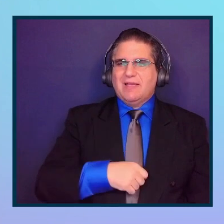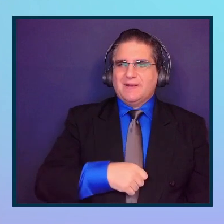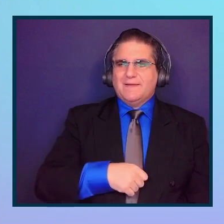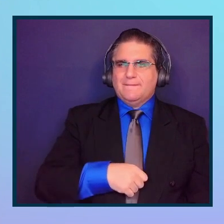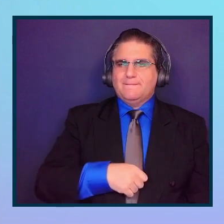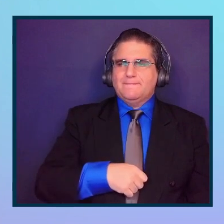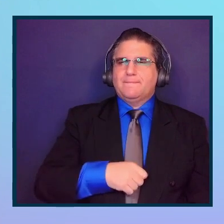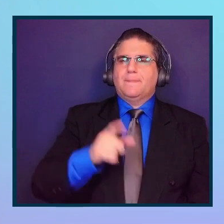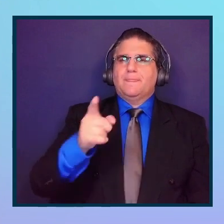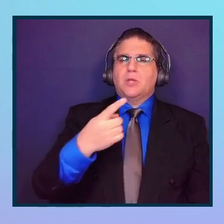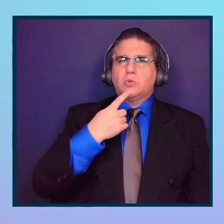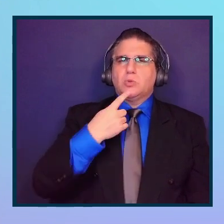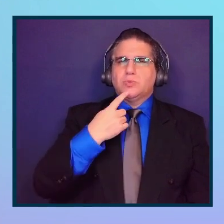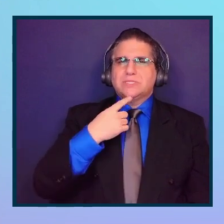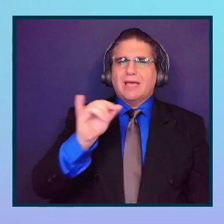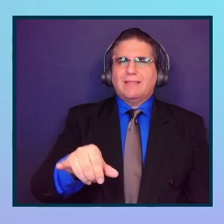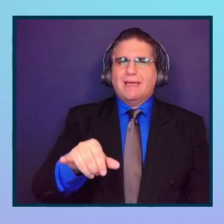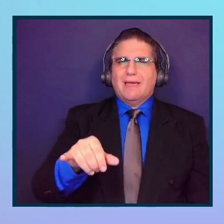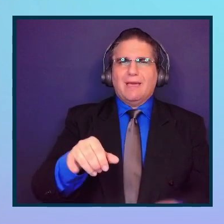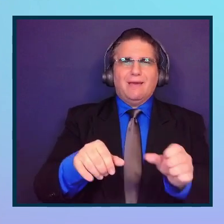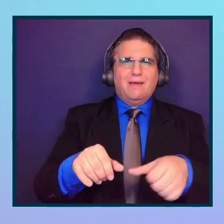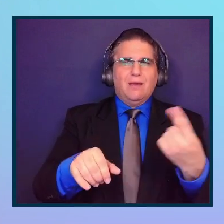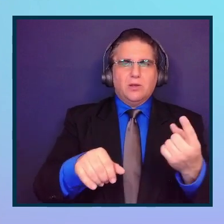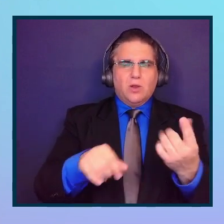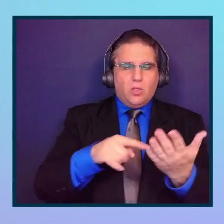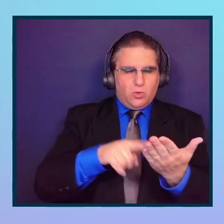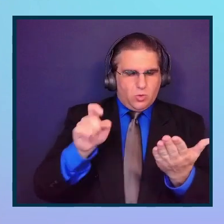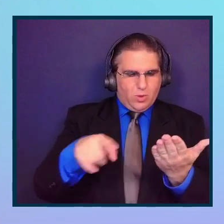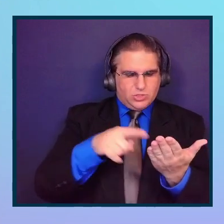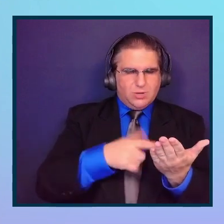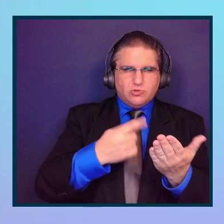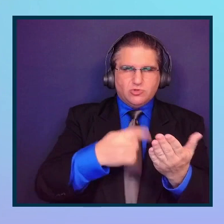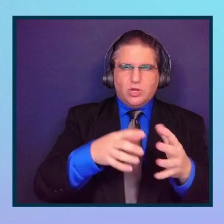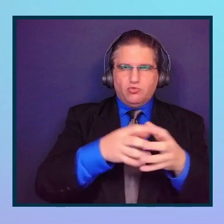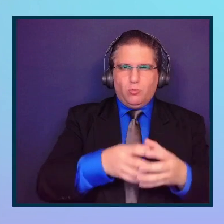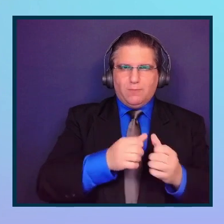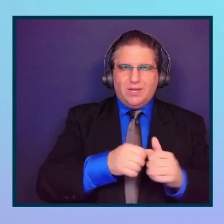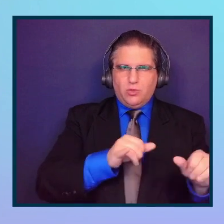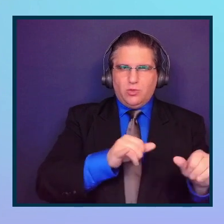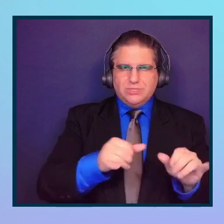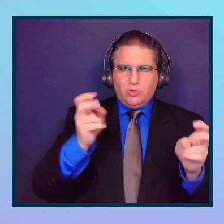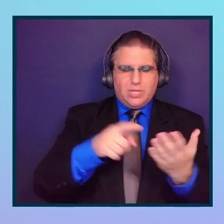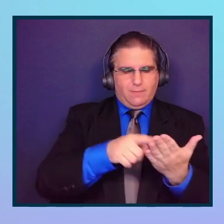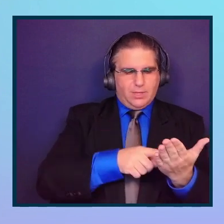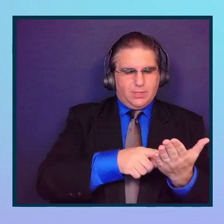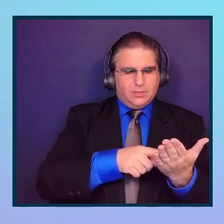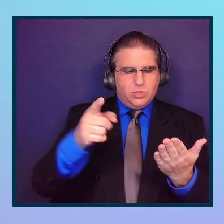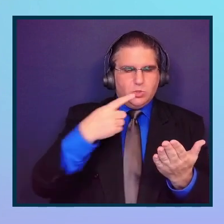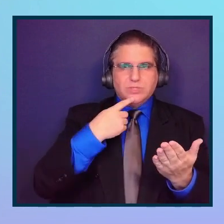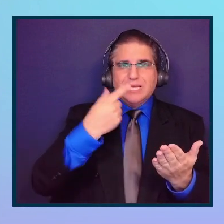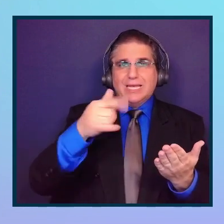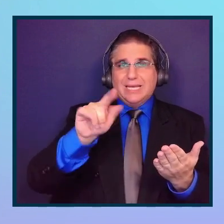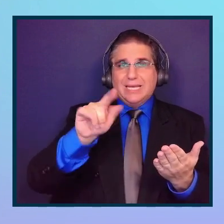You said that, here's another one here. I'm just trying to group them together. You said that a